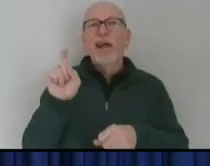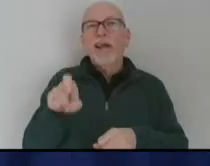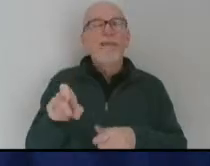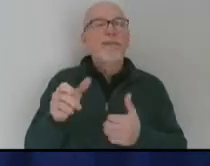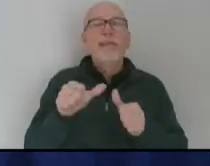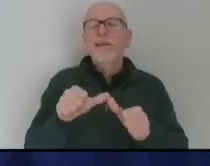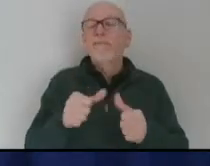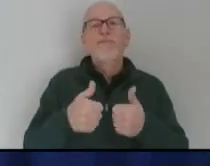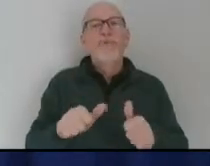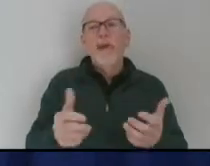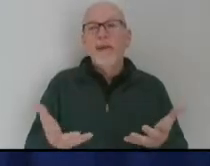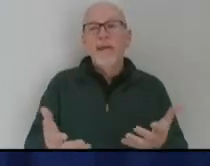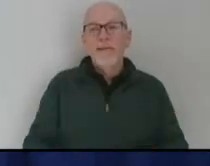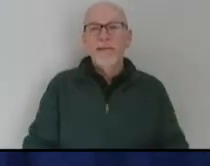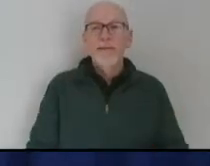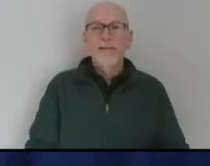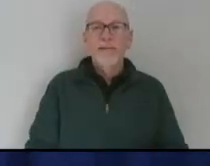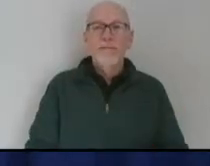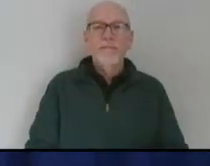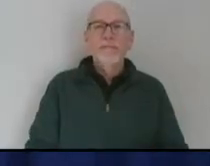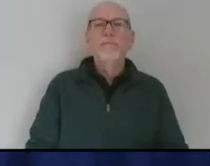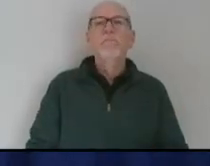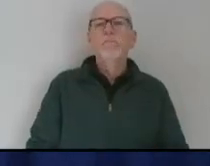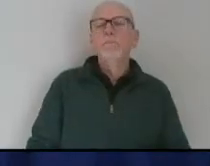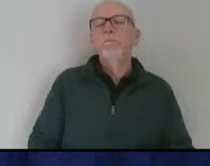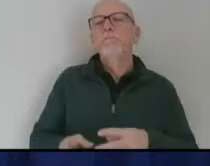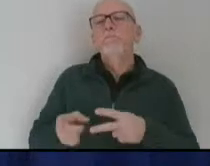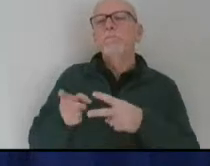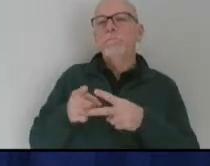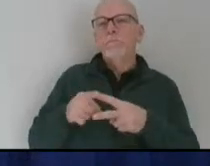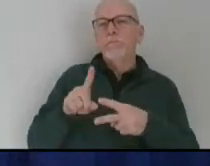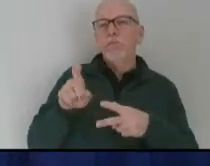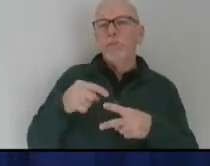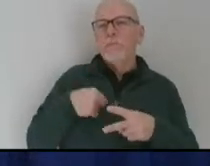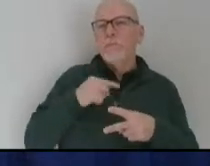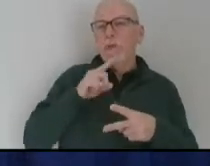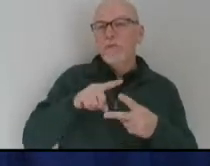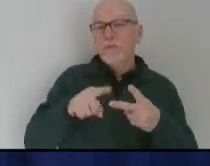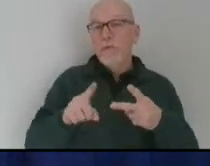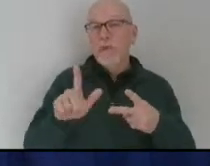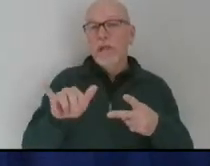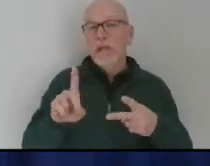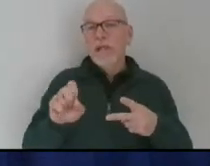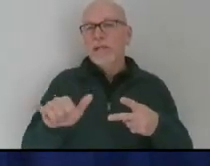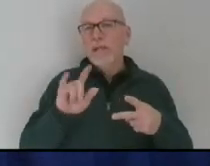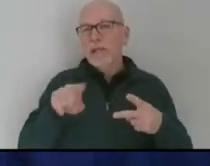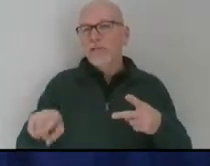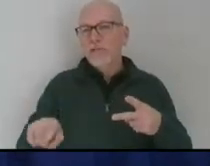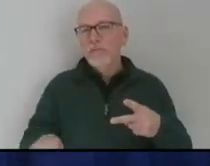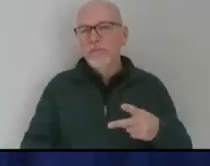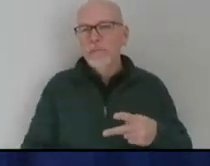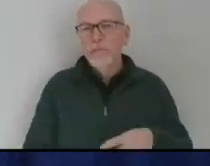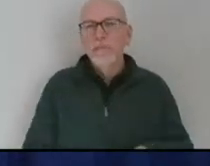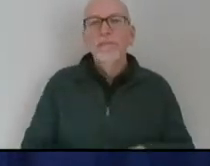trying? So I'll take the first one and let Lindsay take the second one. I would say that